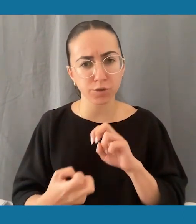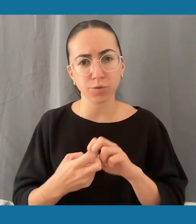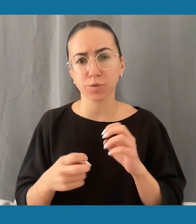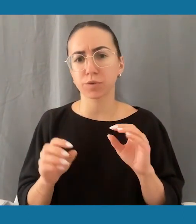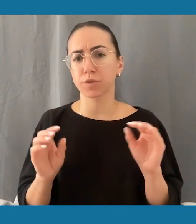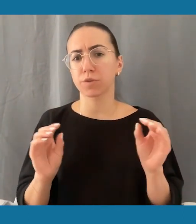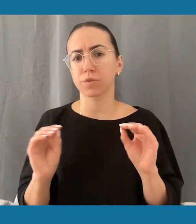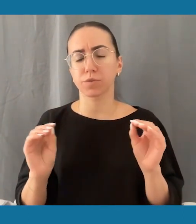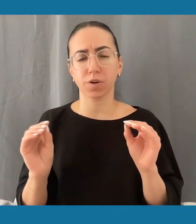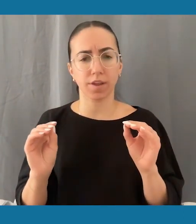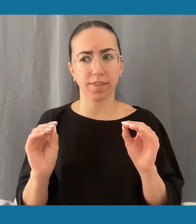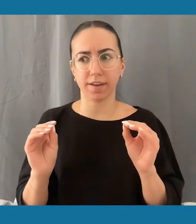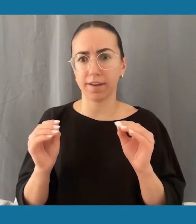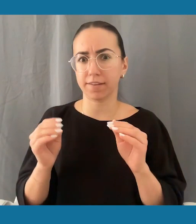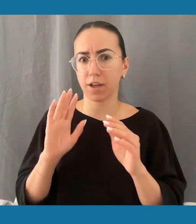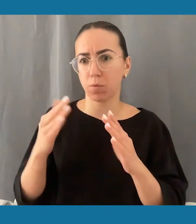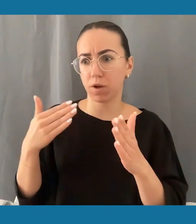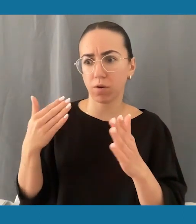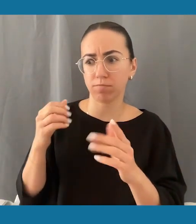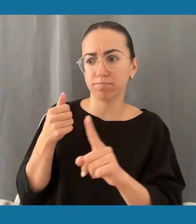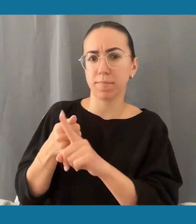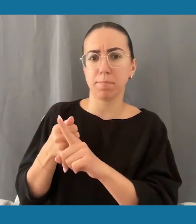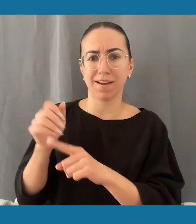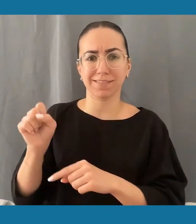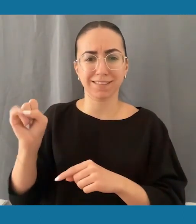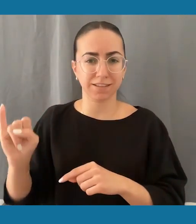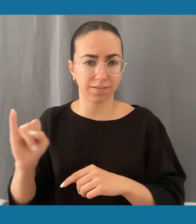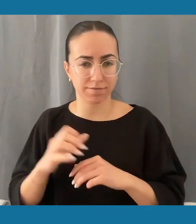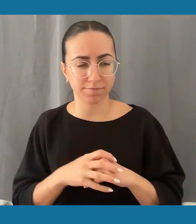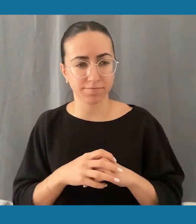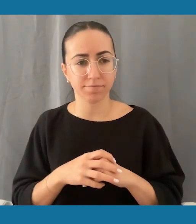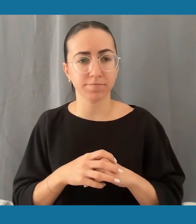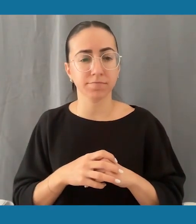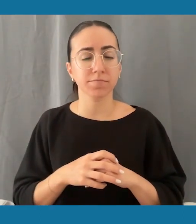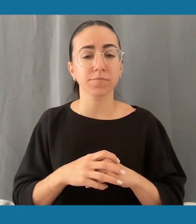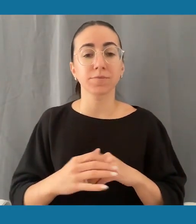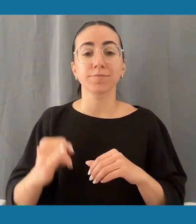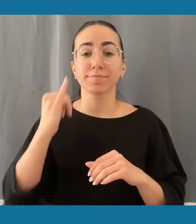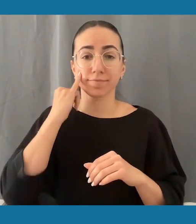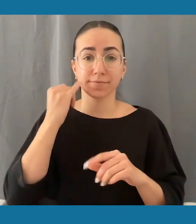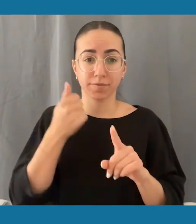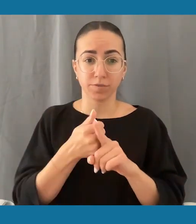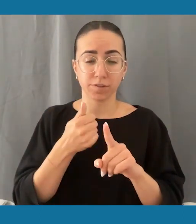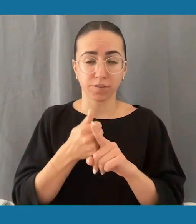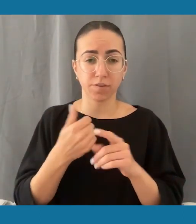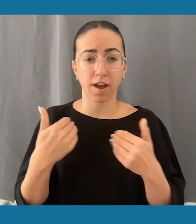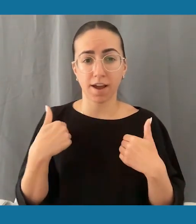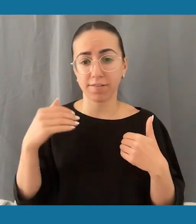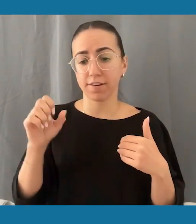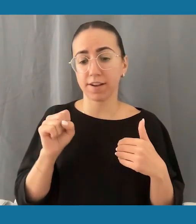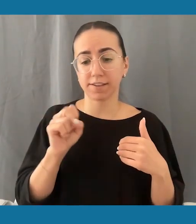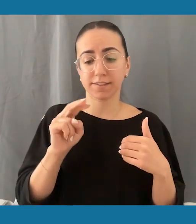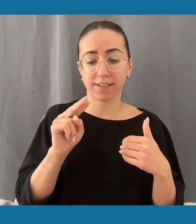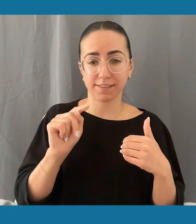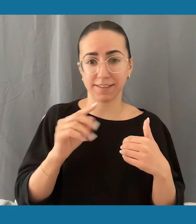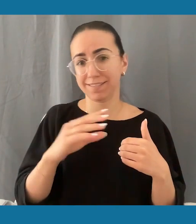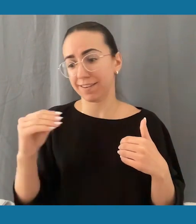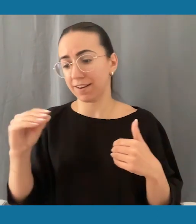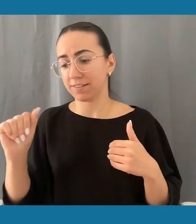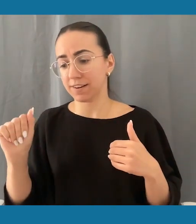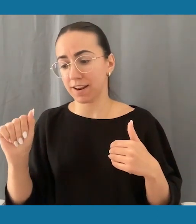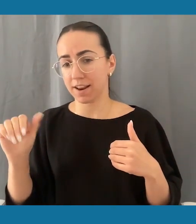which means that if you have a special needs trust and an ABLE account, it would behoove the